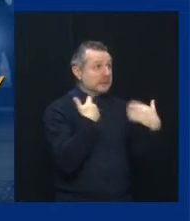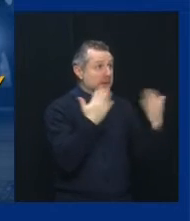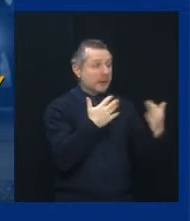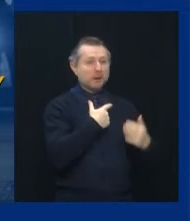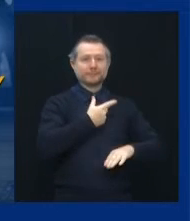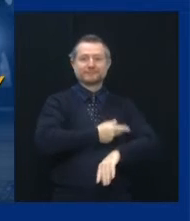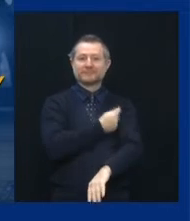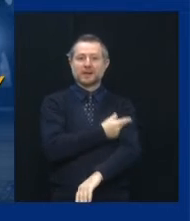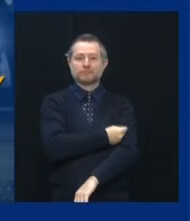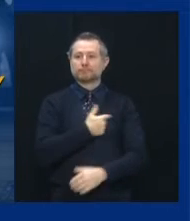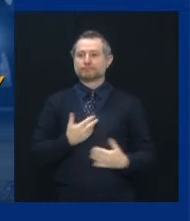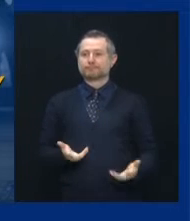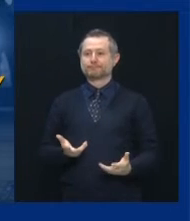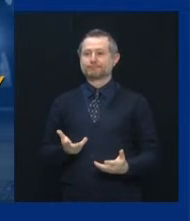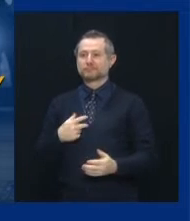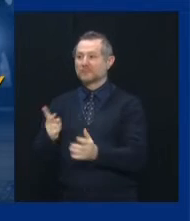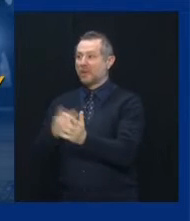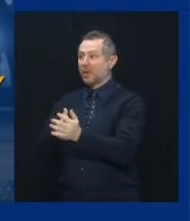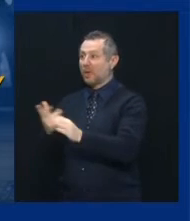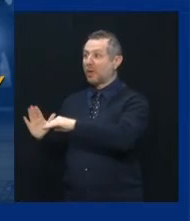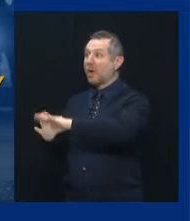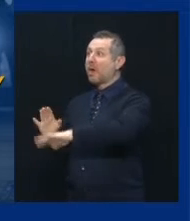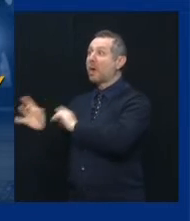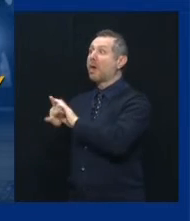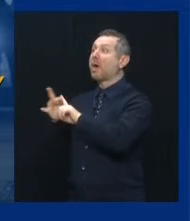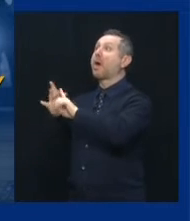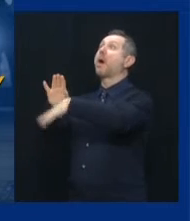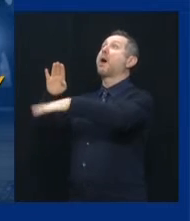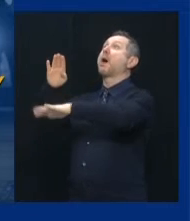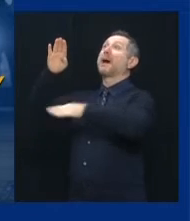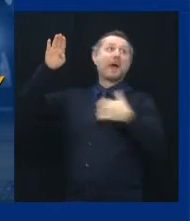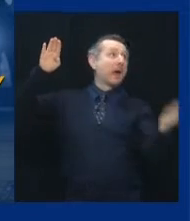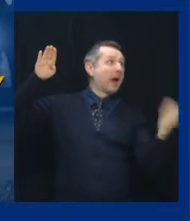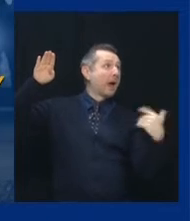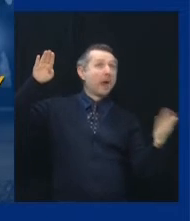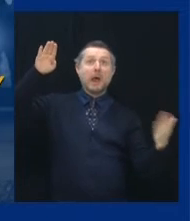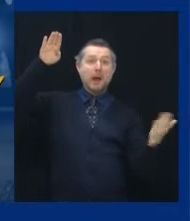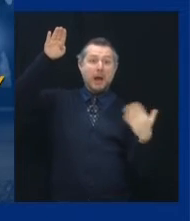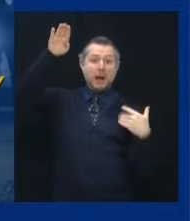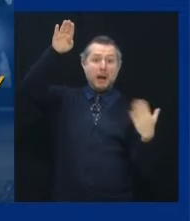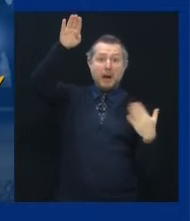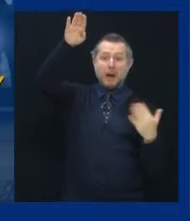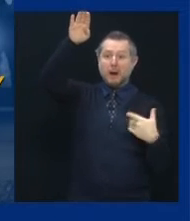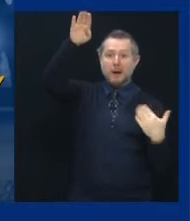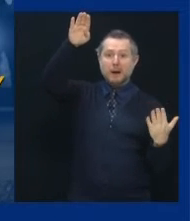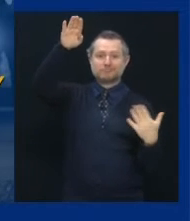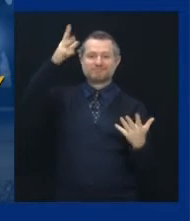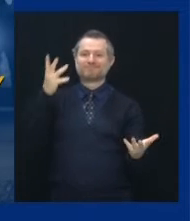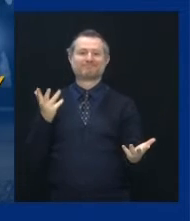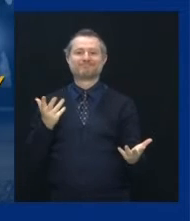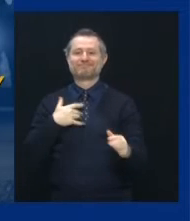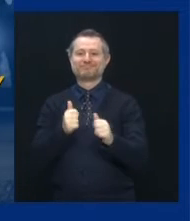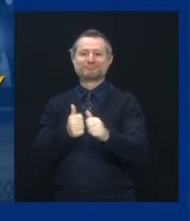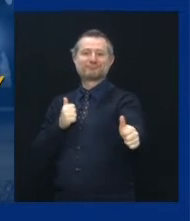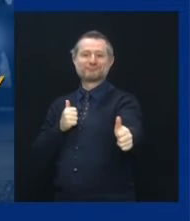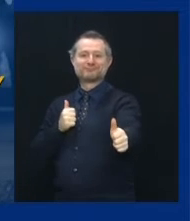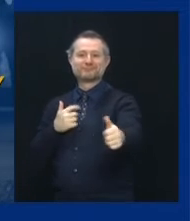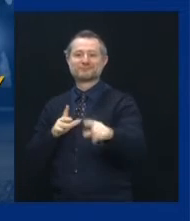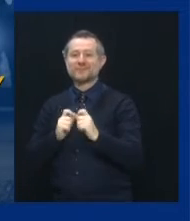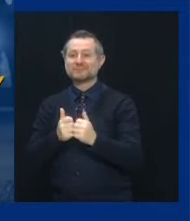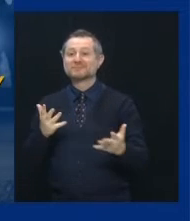over. If you dramatically increase the infection rate, the next step would be overwhelming the